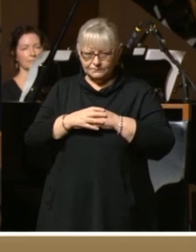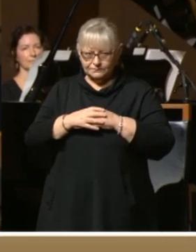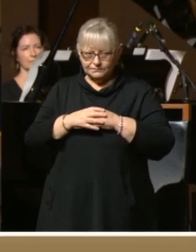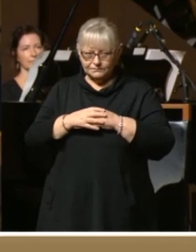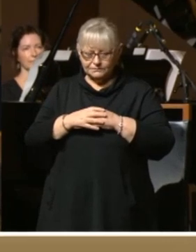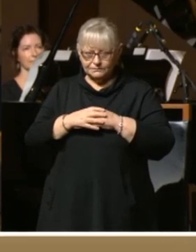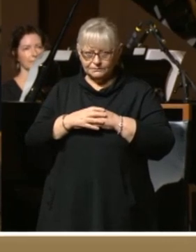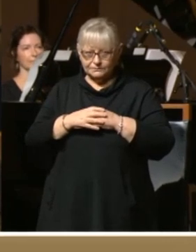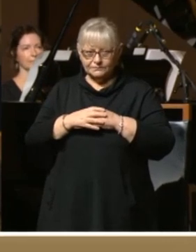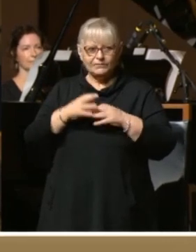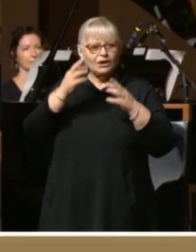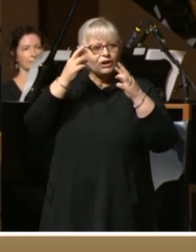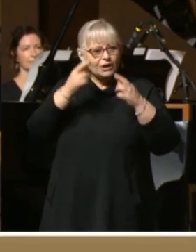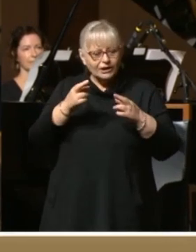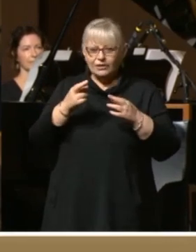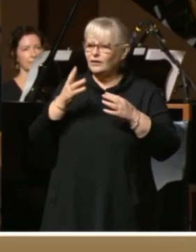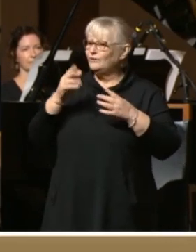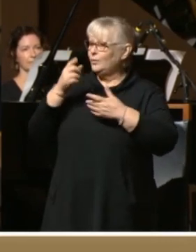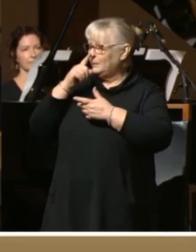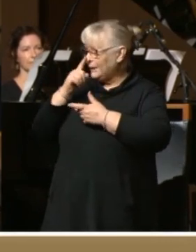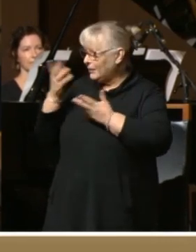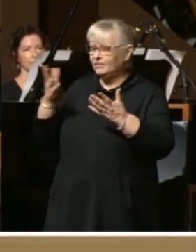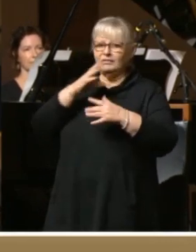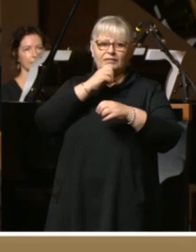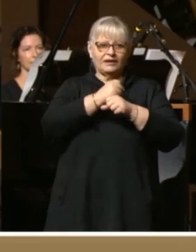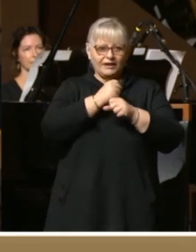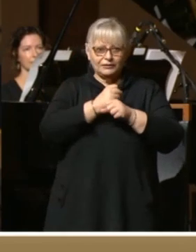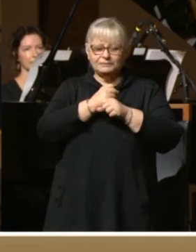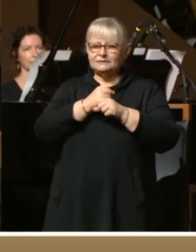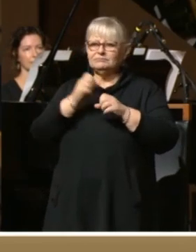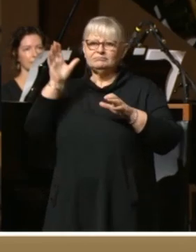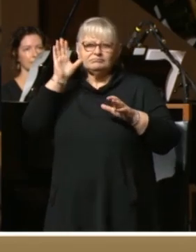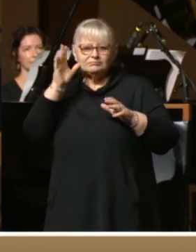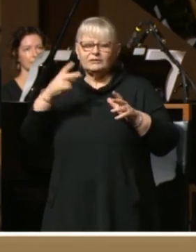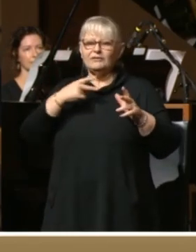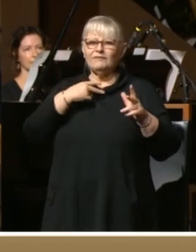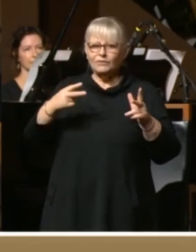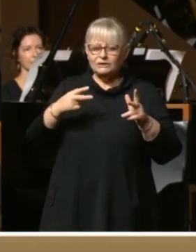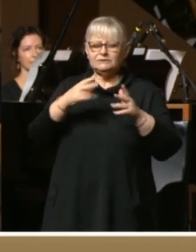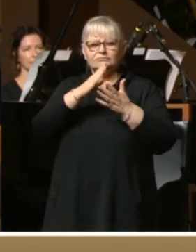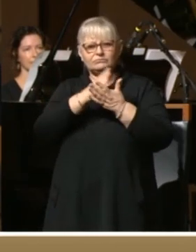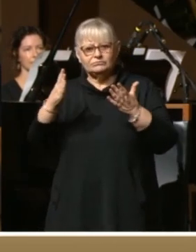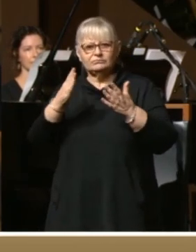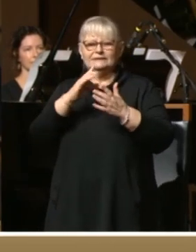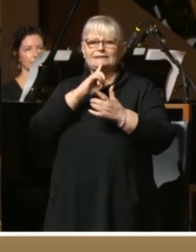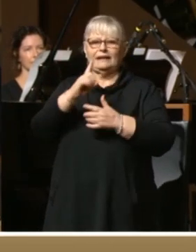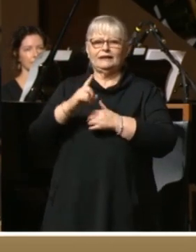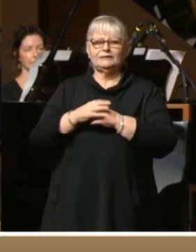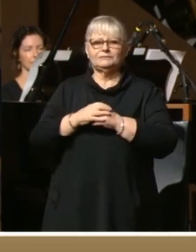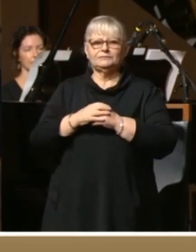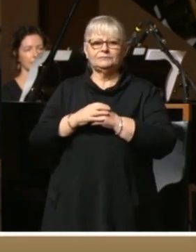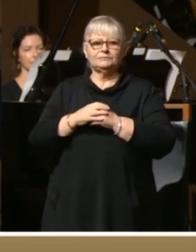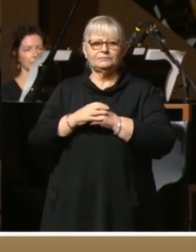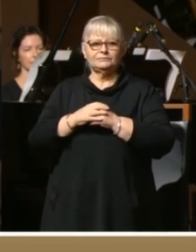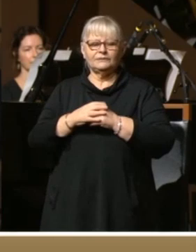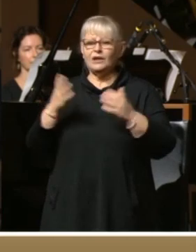Mayin. Respect is in the people and the government, embracing voice, treaty, and truth telling. Our welcome to